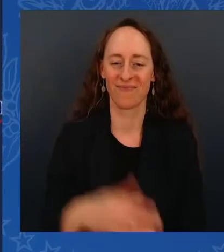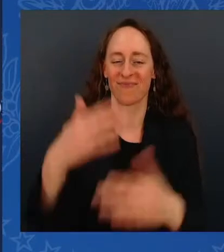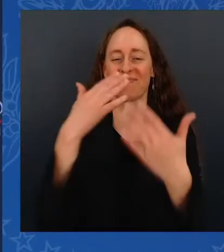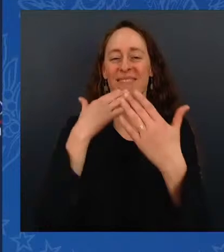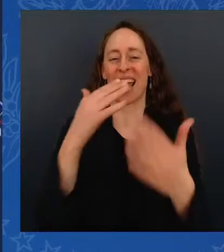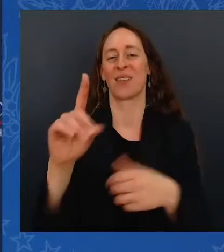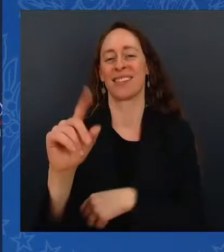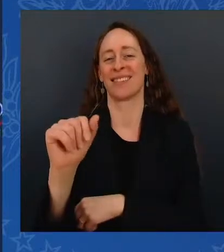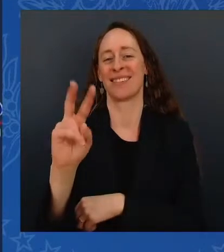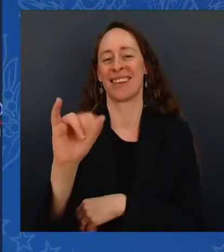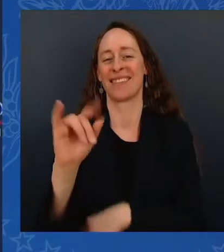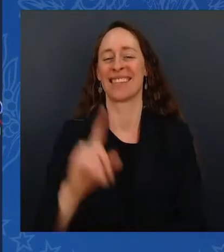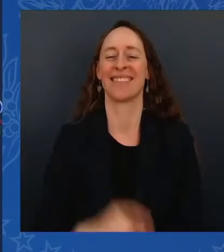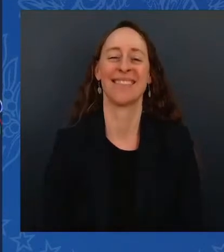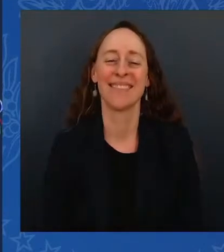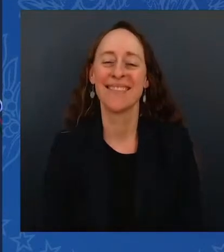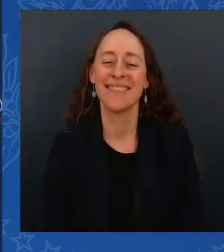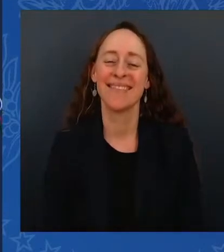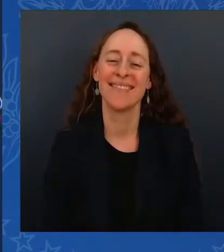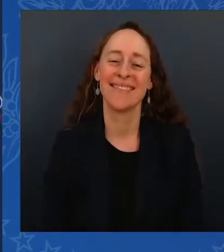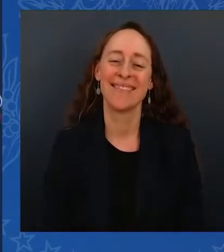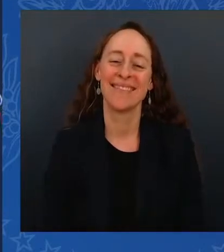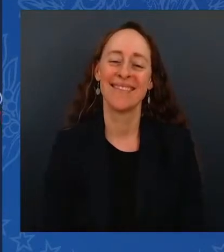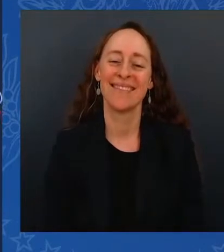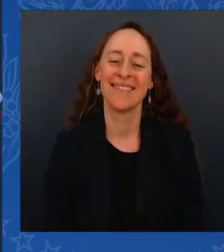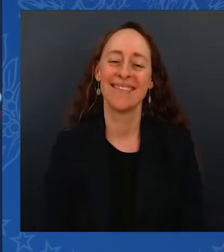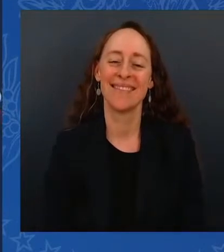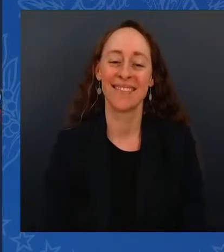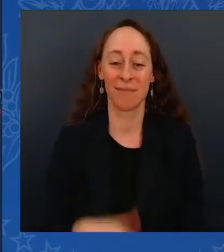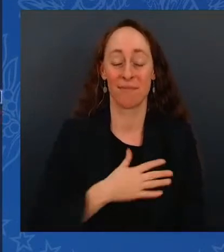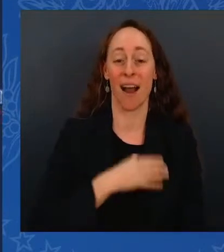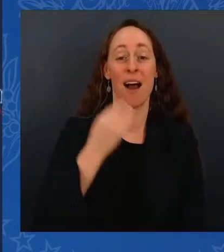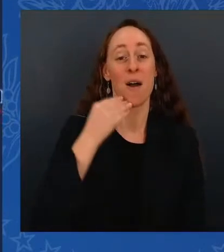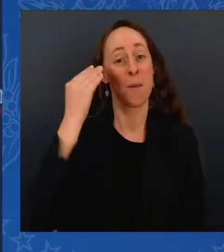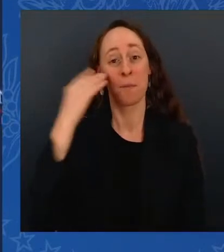In my household, we refer to David as the Washington Monument.